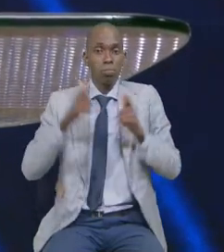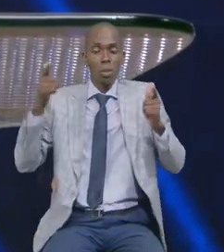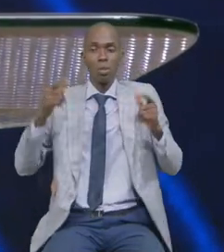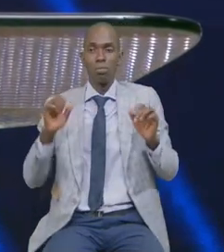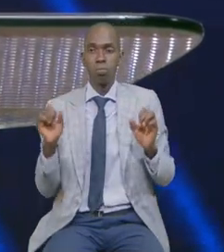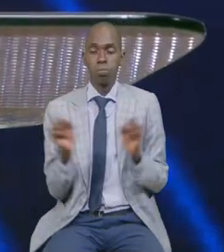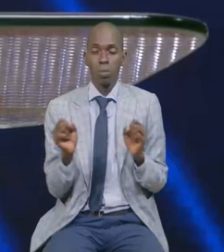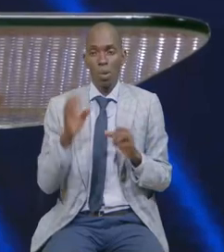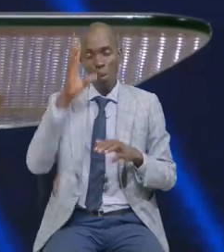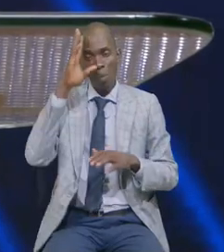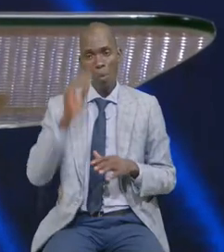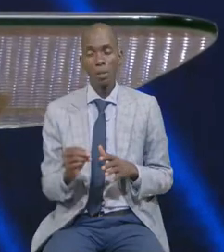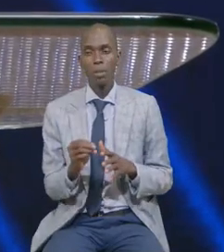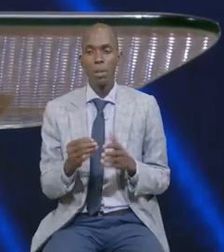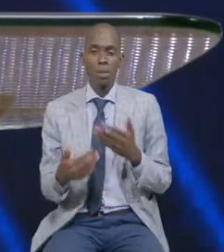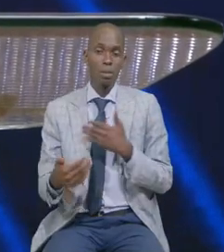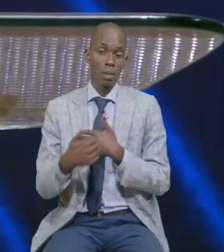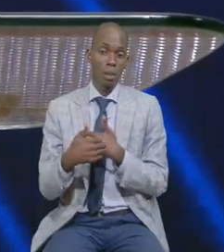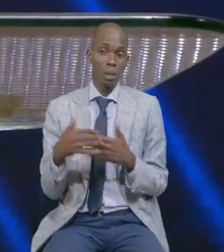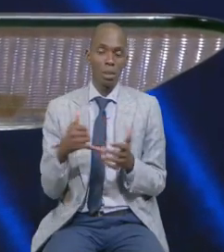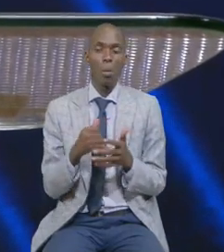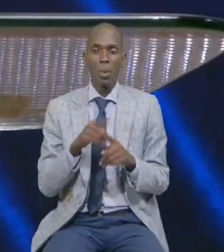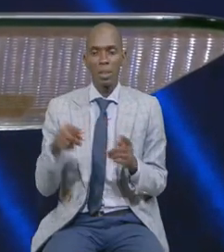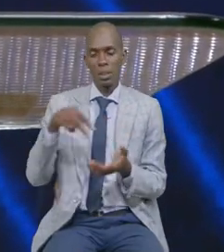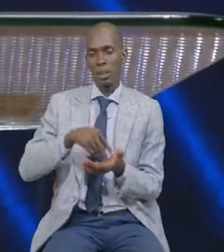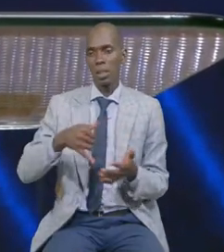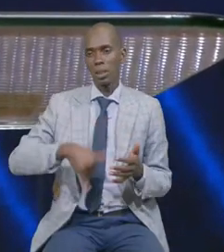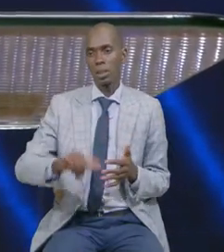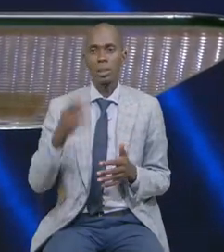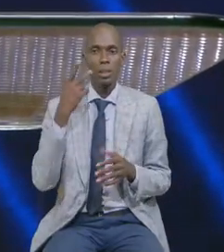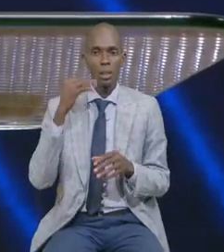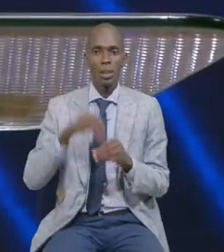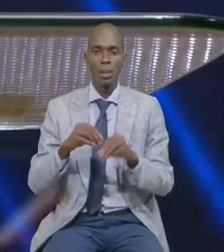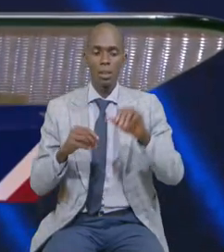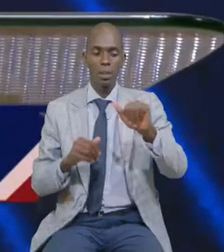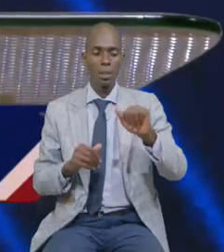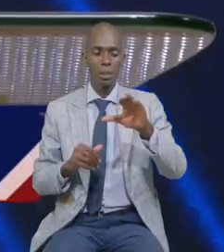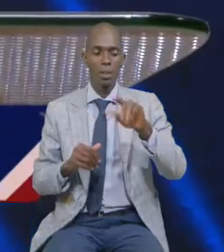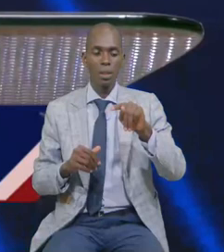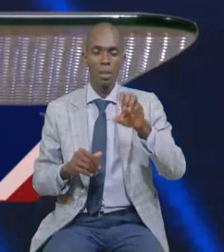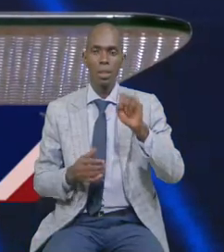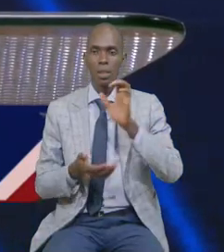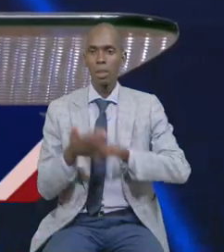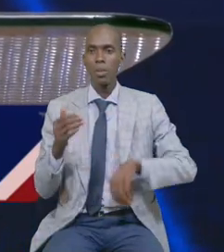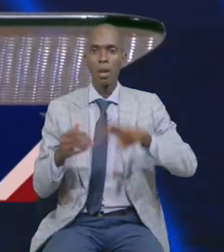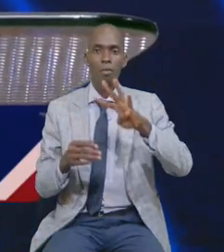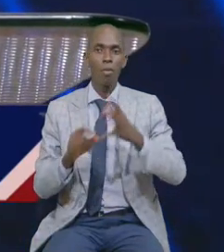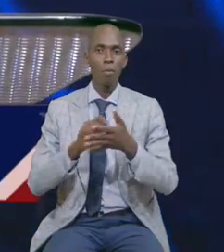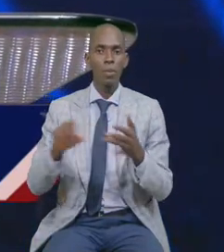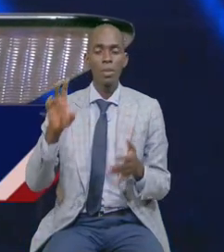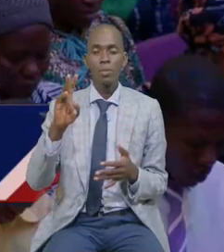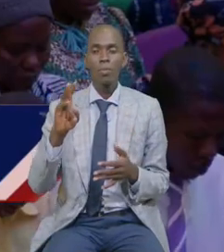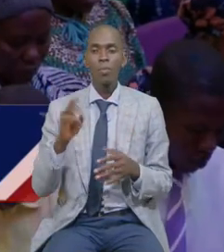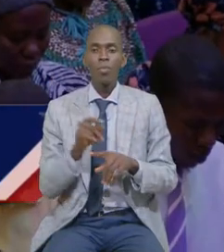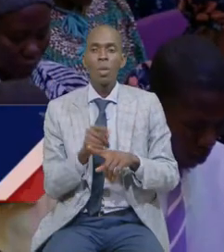they did. We're looking at Acts chapter 4 and reading from verse 17. But that it spread